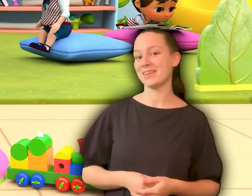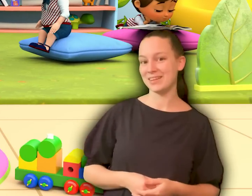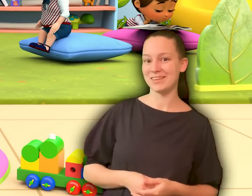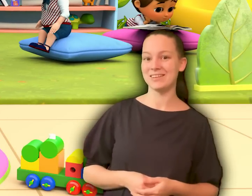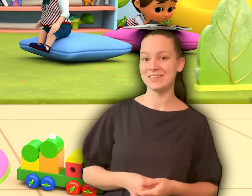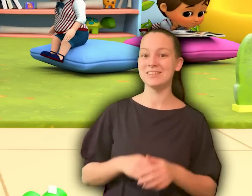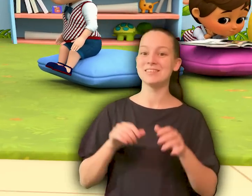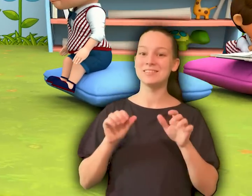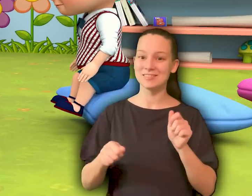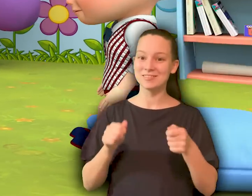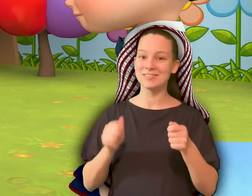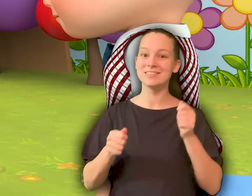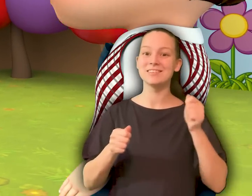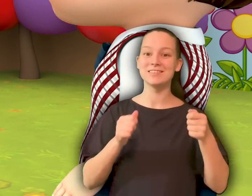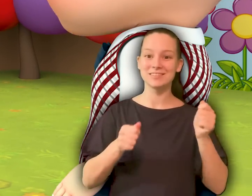Spaceman